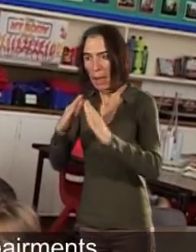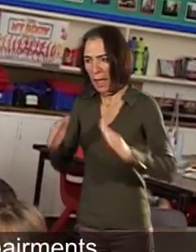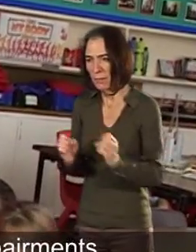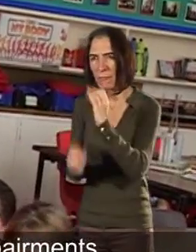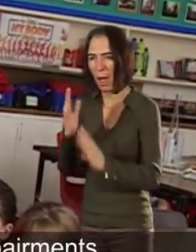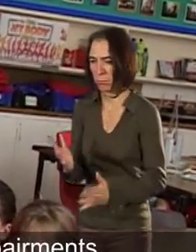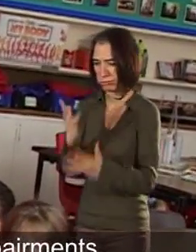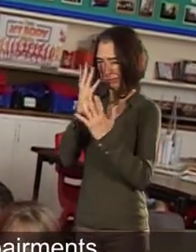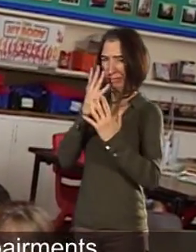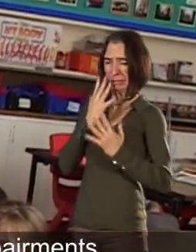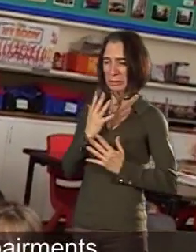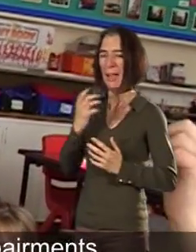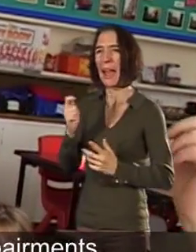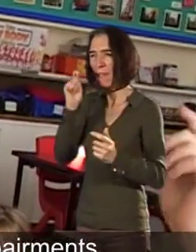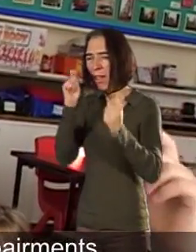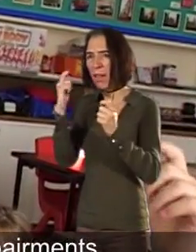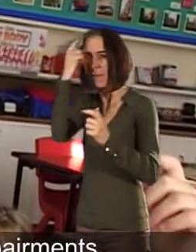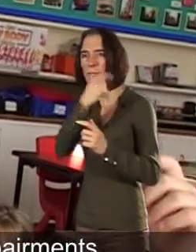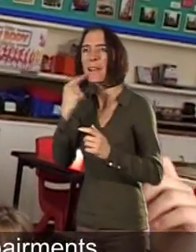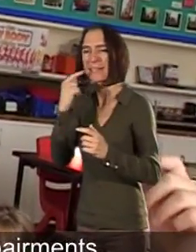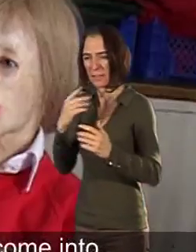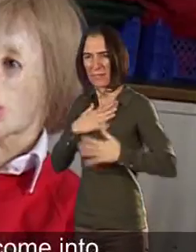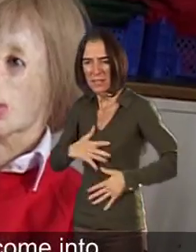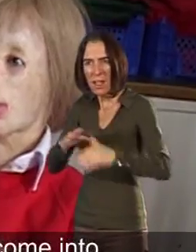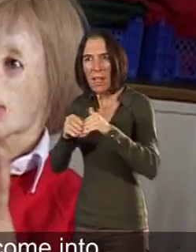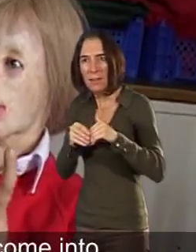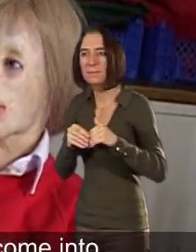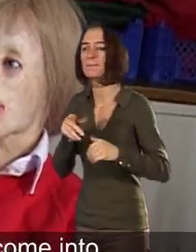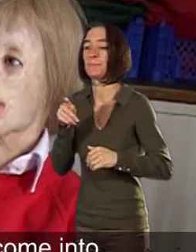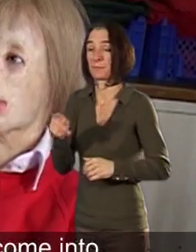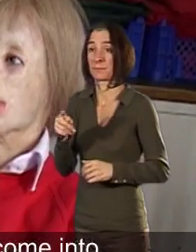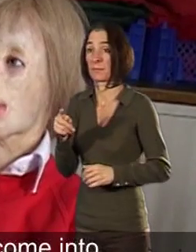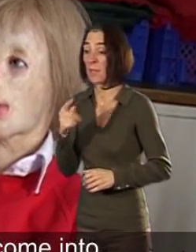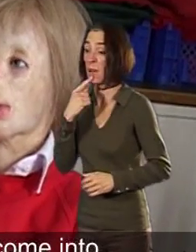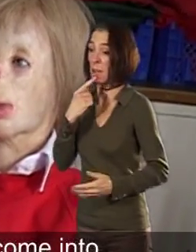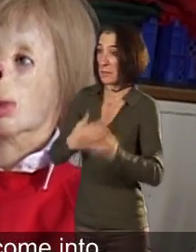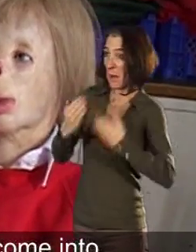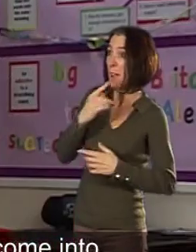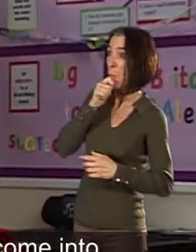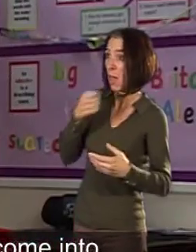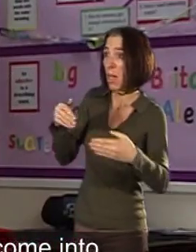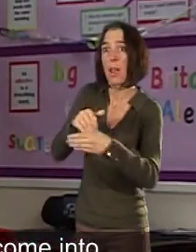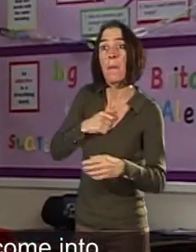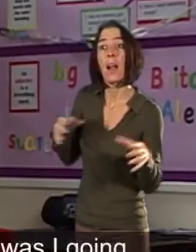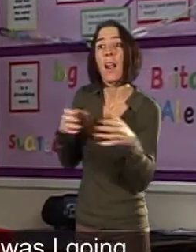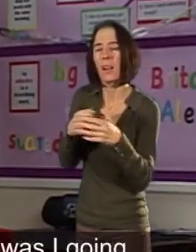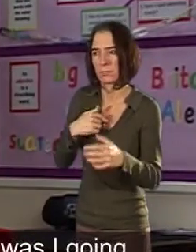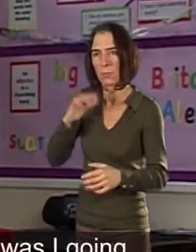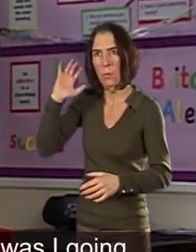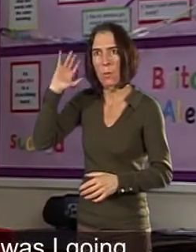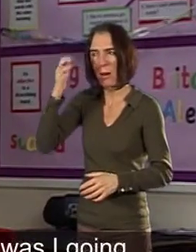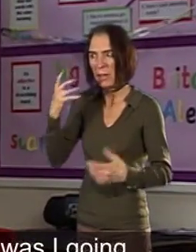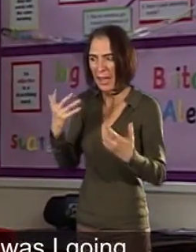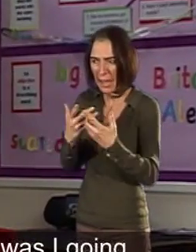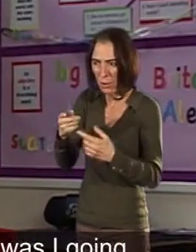facial disfigurements as a result of the fire. When I was told she was going to come into my class, I was concerned about how she was going